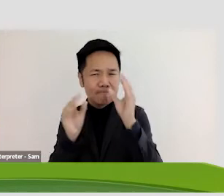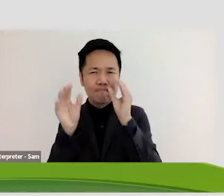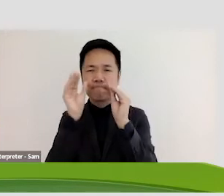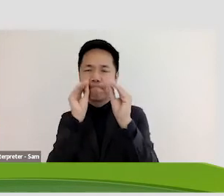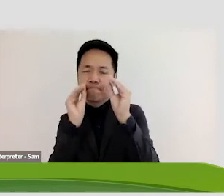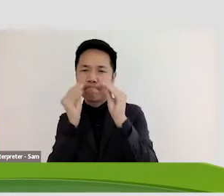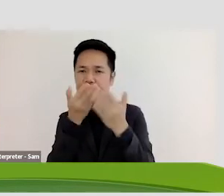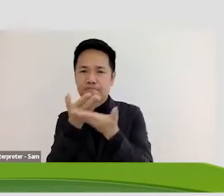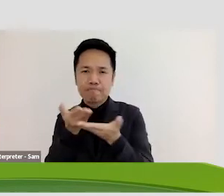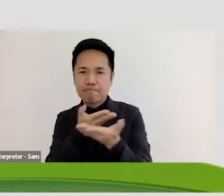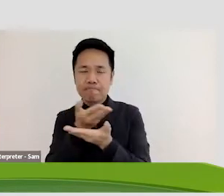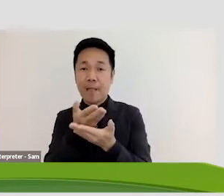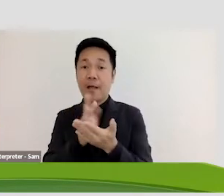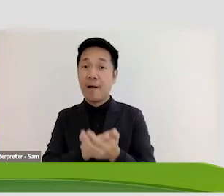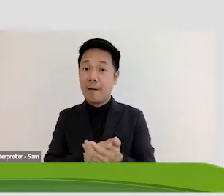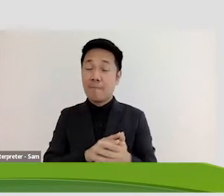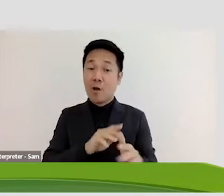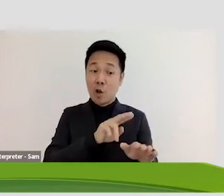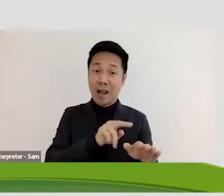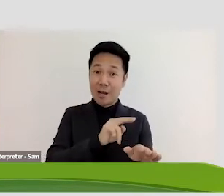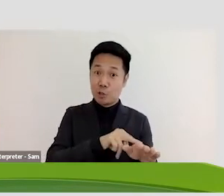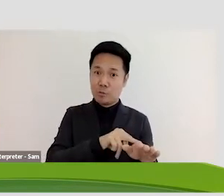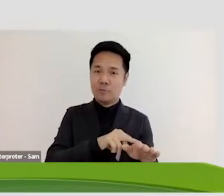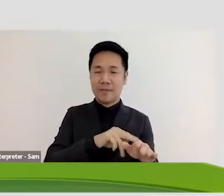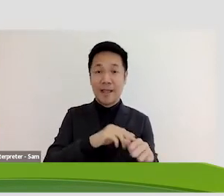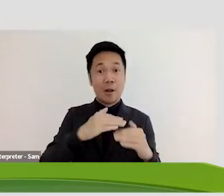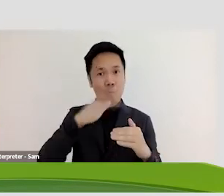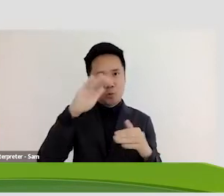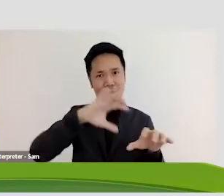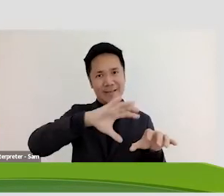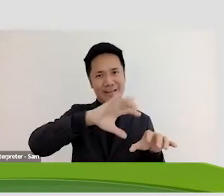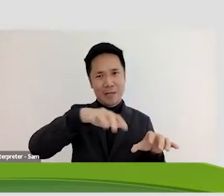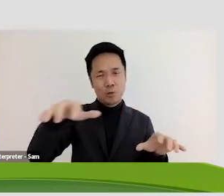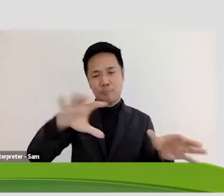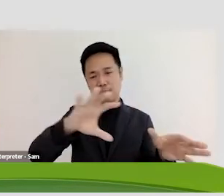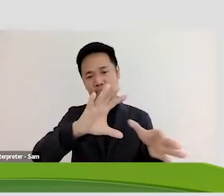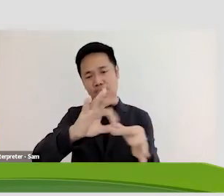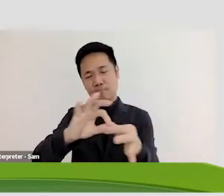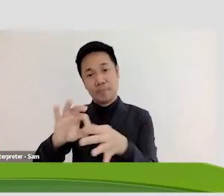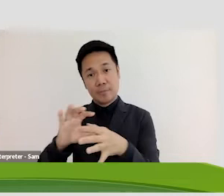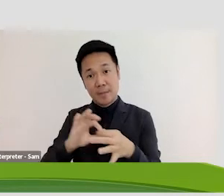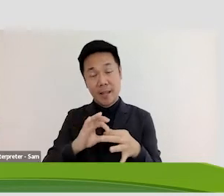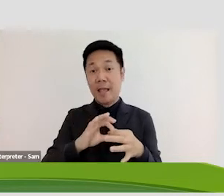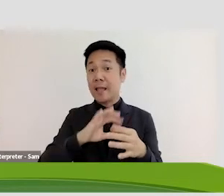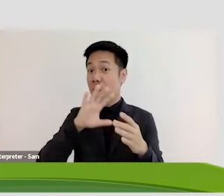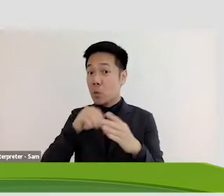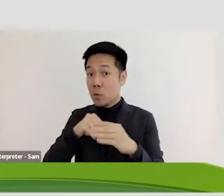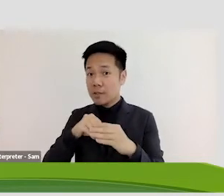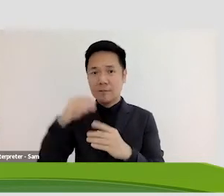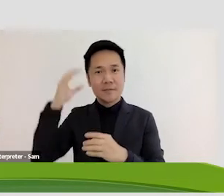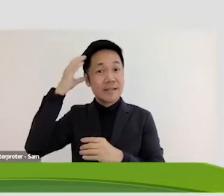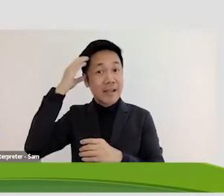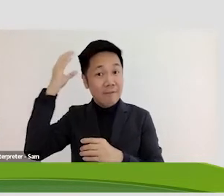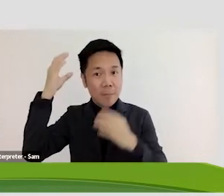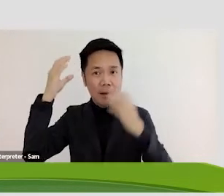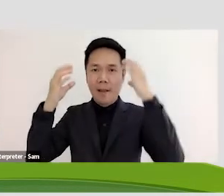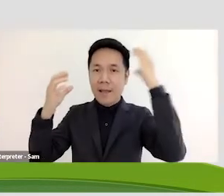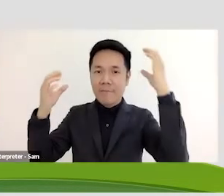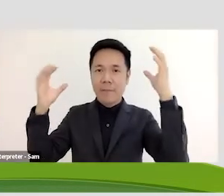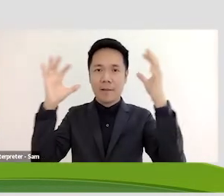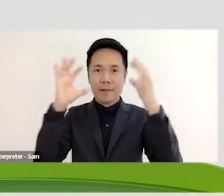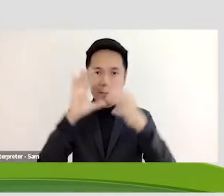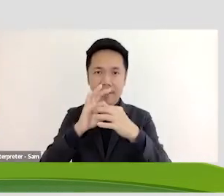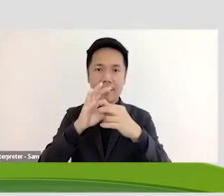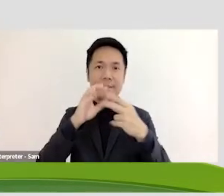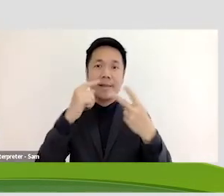both the regional and national level for governments and civil society. The second